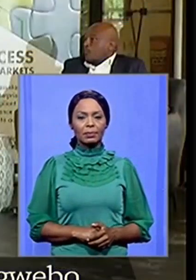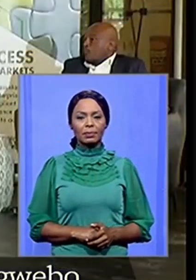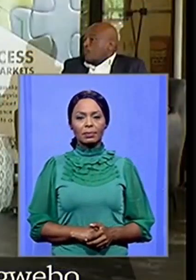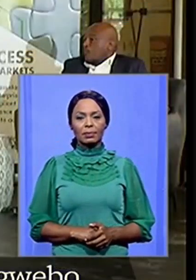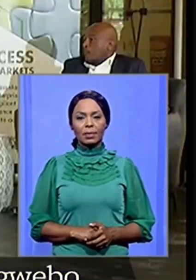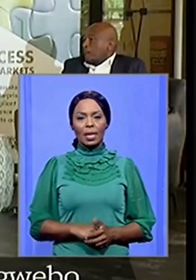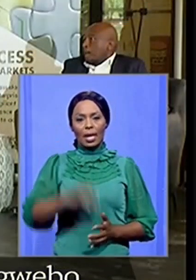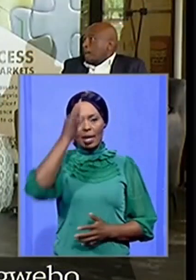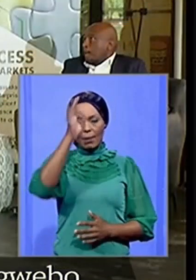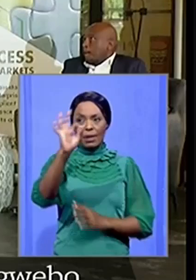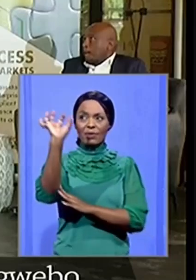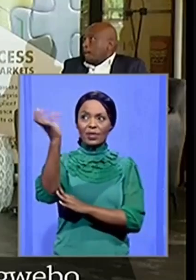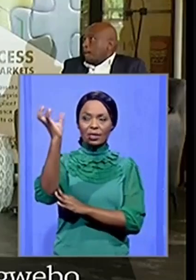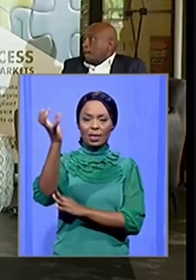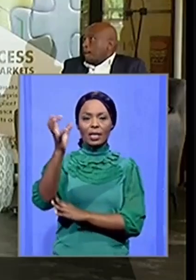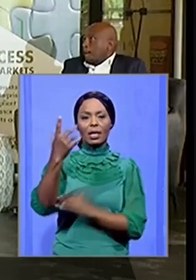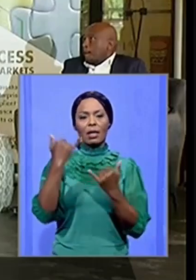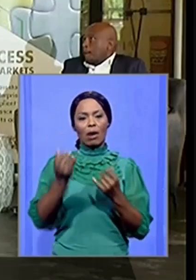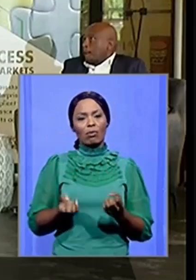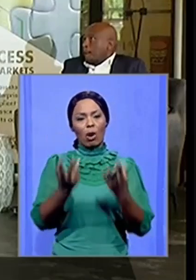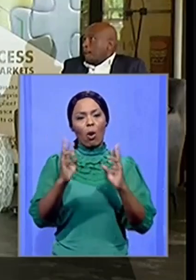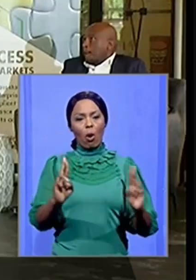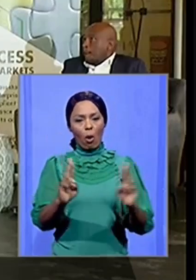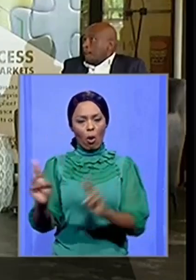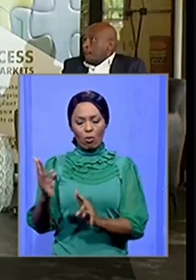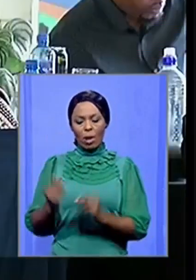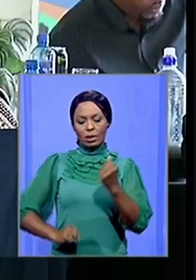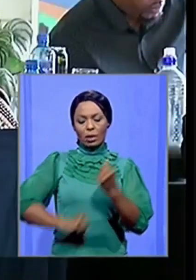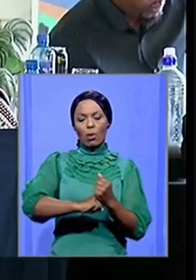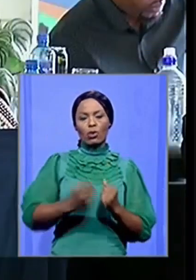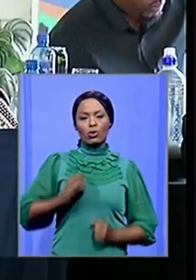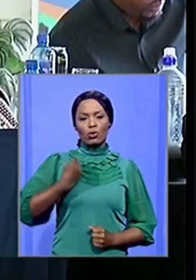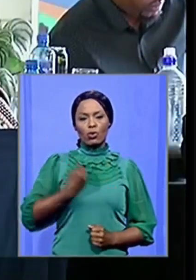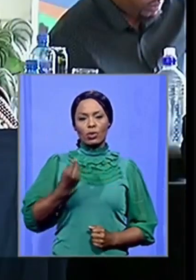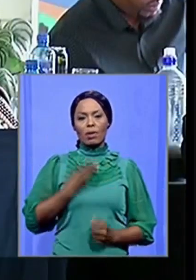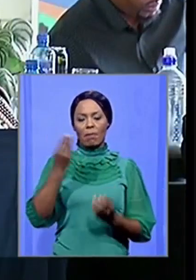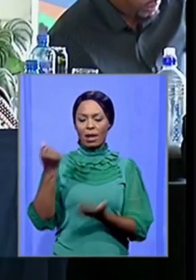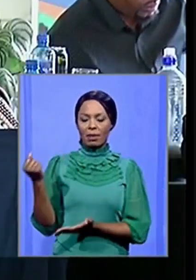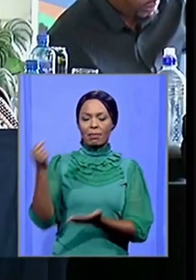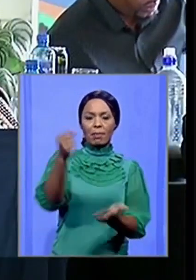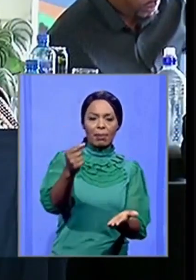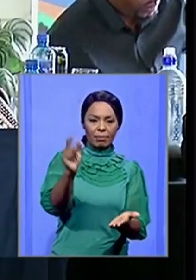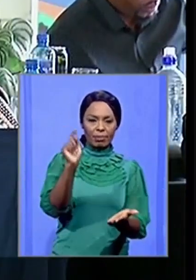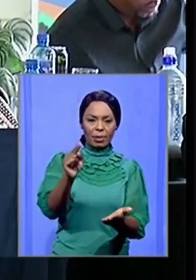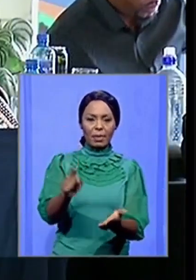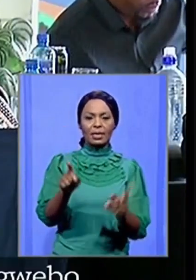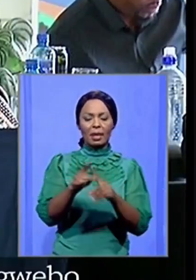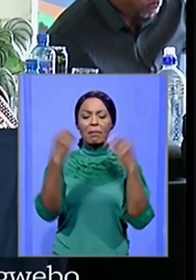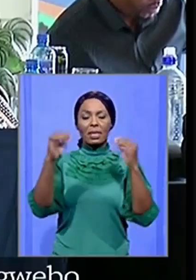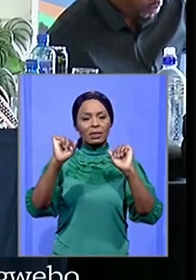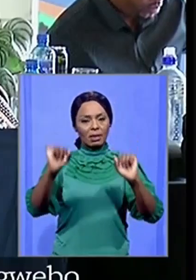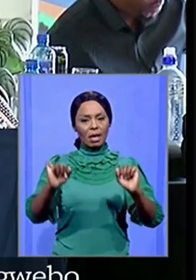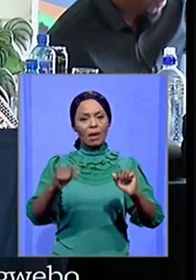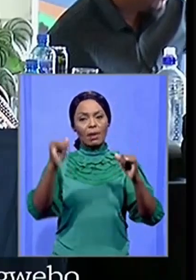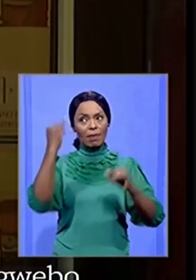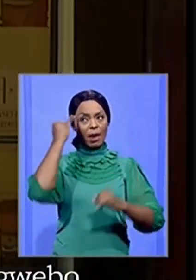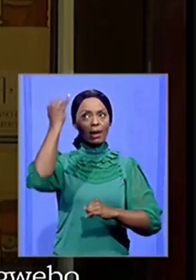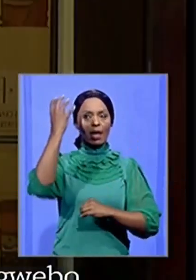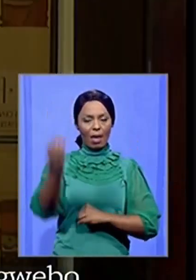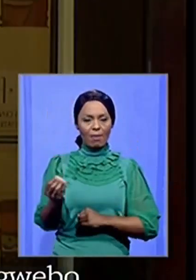Mmušo wa Free State o bontšhitše tshepo le go ka thekga baswa ka ditšhelete le go ba kaonafatša. Baswa ka porofenseng ba be